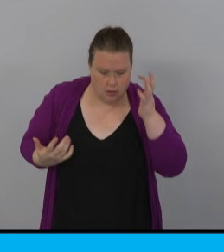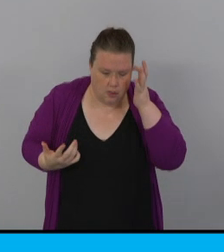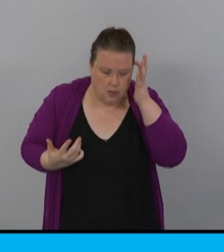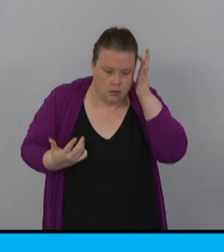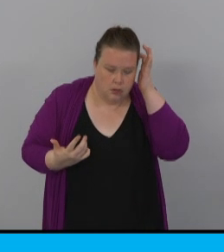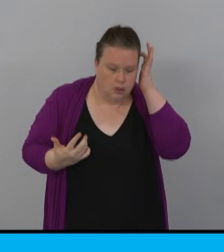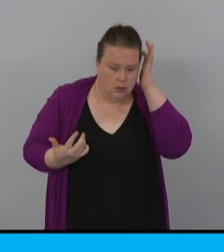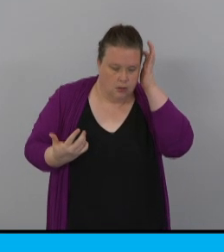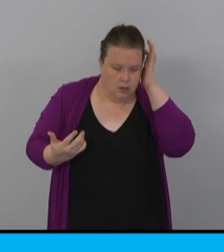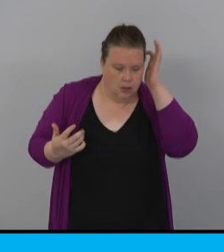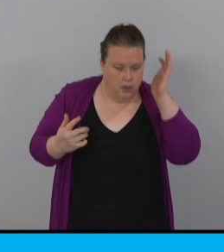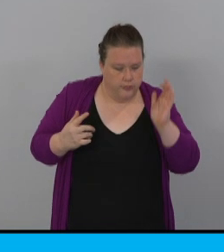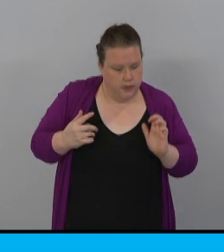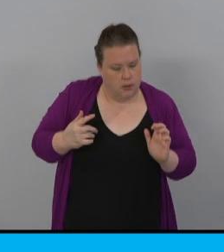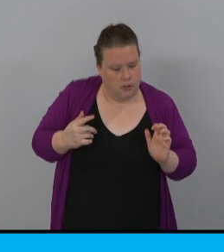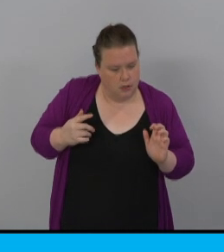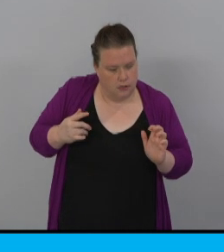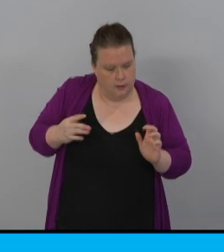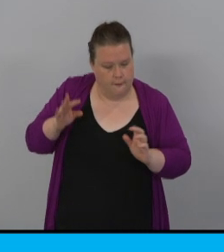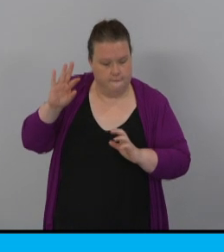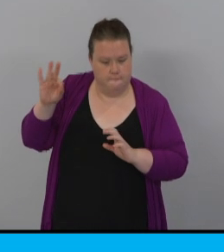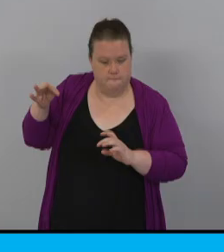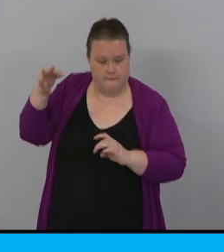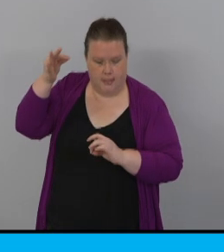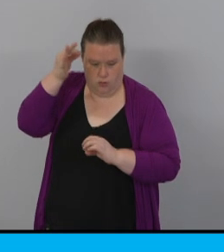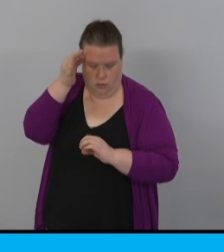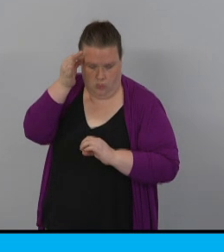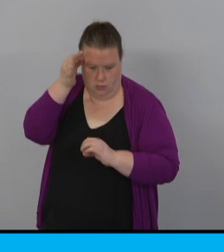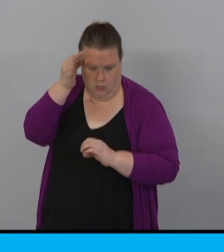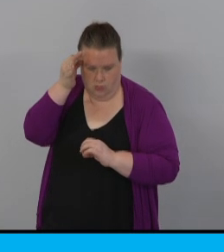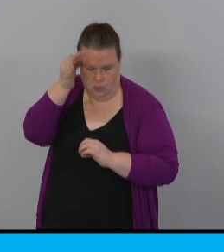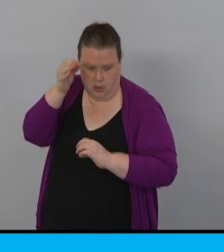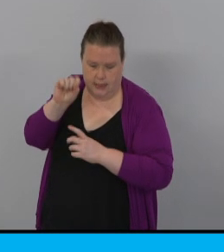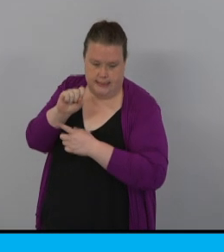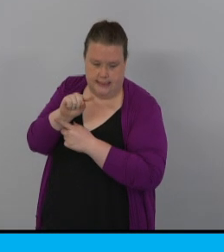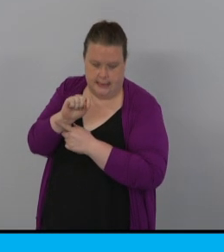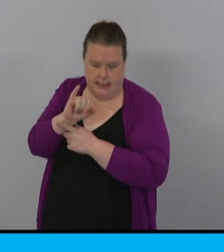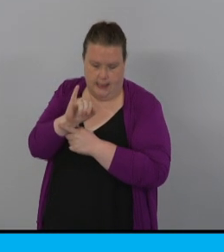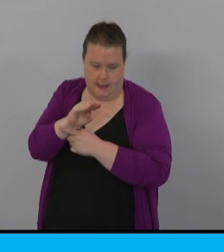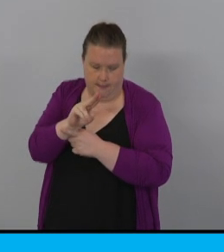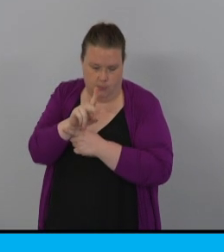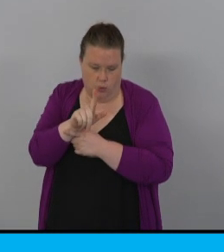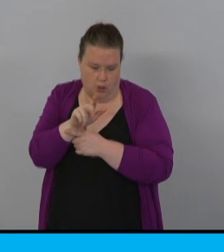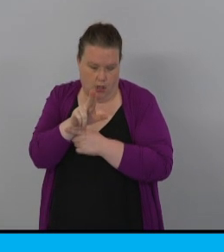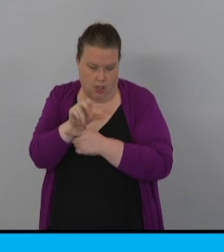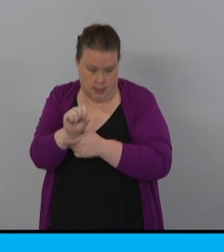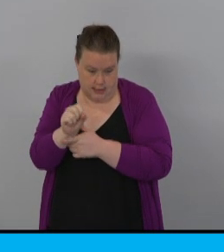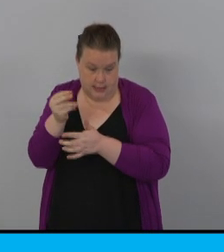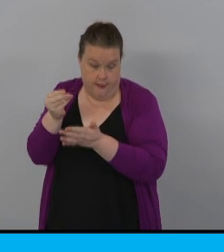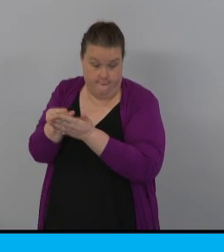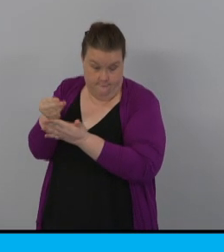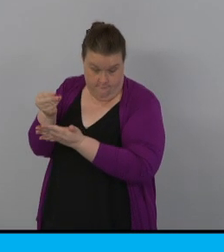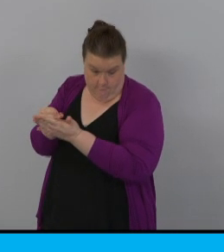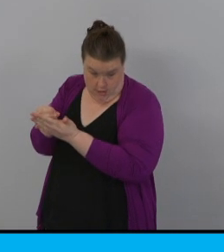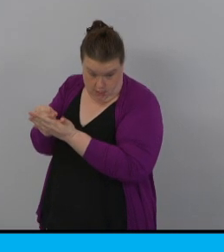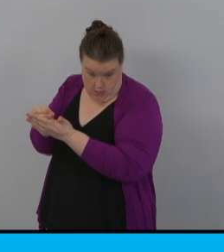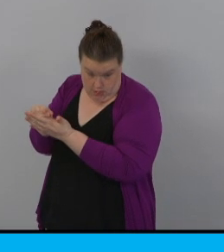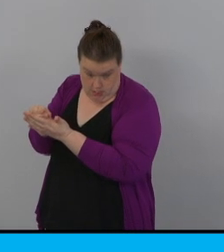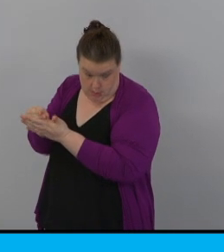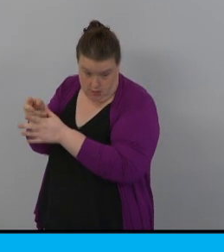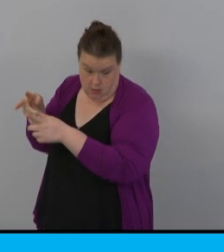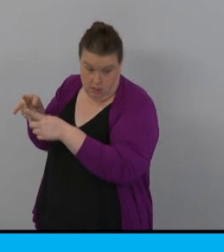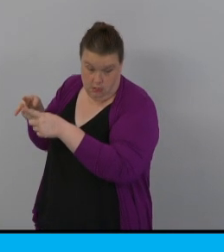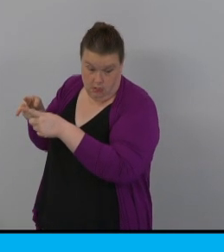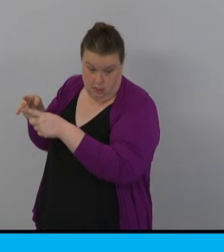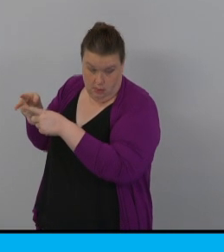off our federal stimulus funds. That's already built into this budget we're going to look at. We've already taken some loss for that. And then